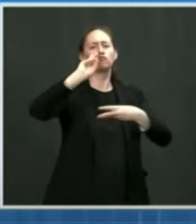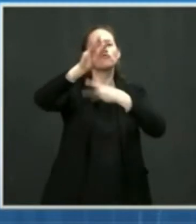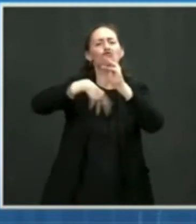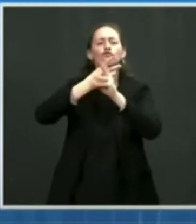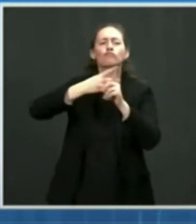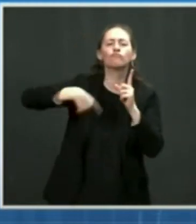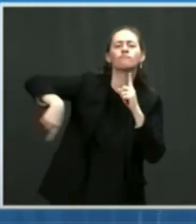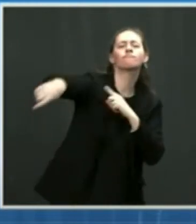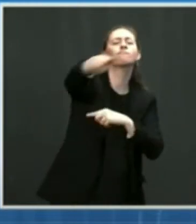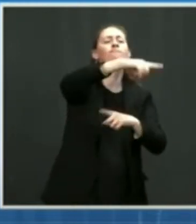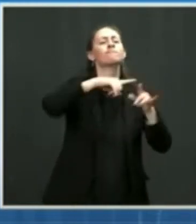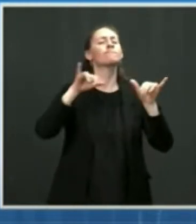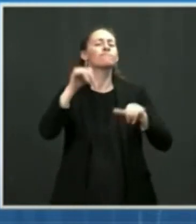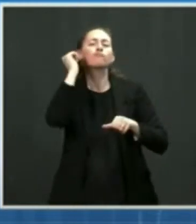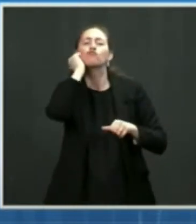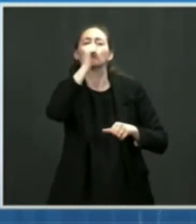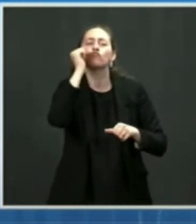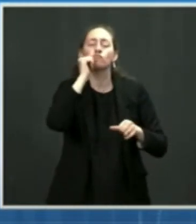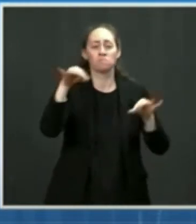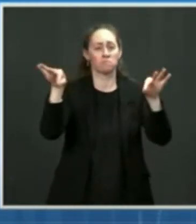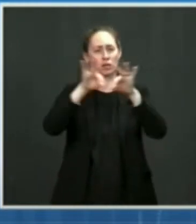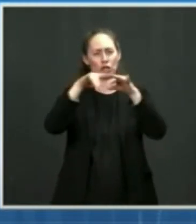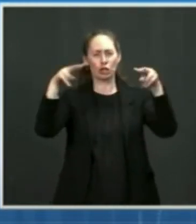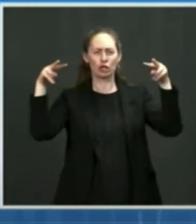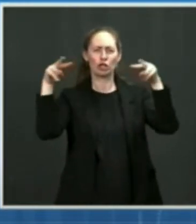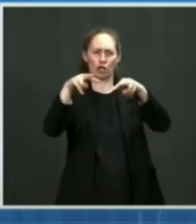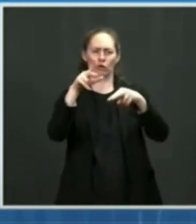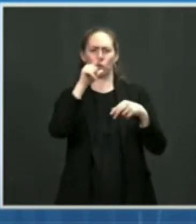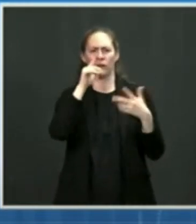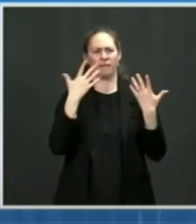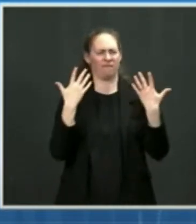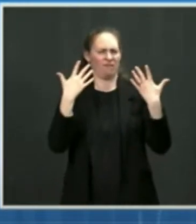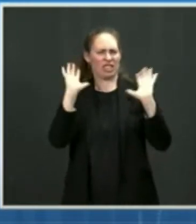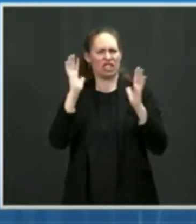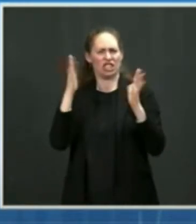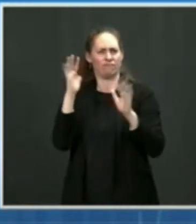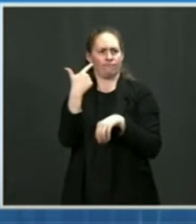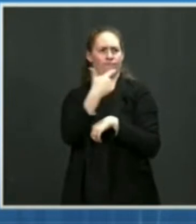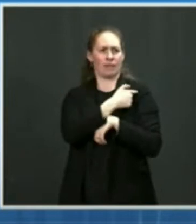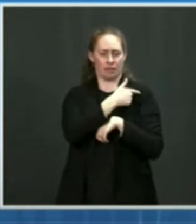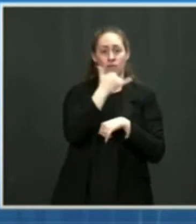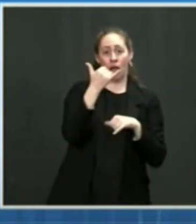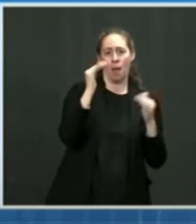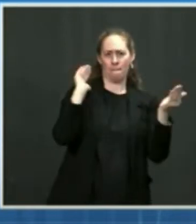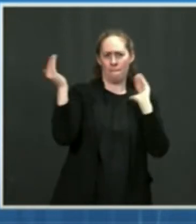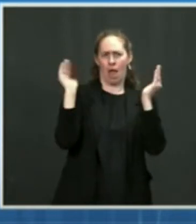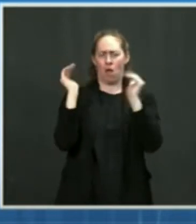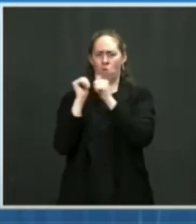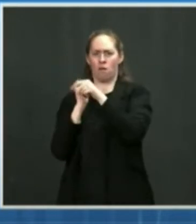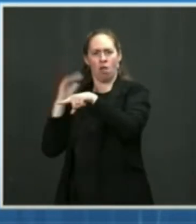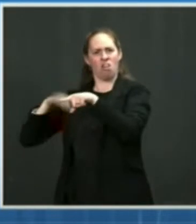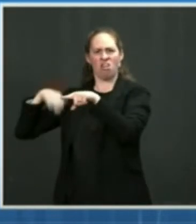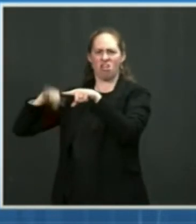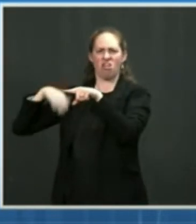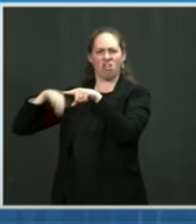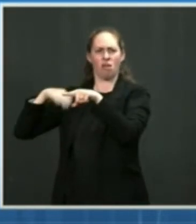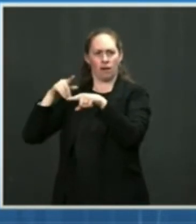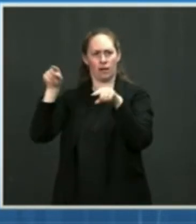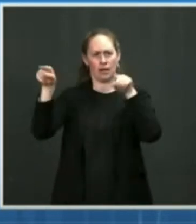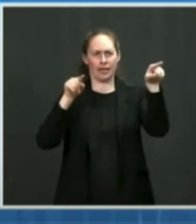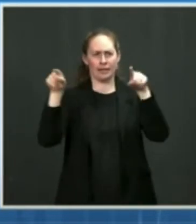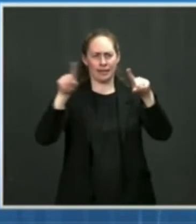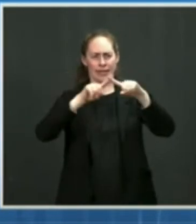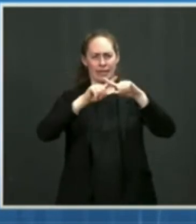you look at fully vaccinated people versus unvaccinated people, obviously, given the relatively small